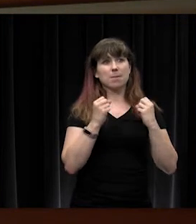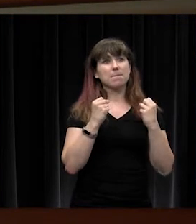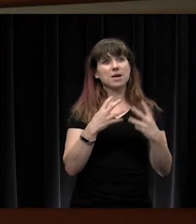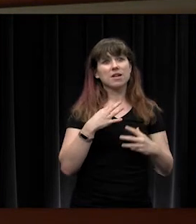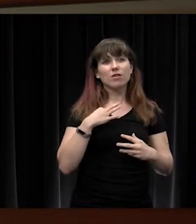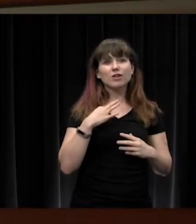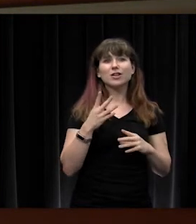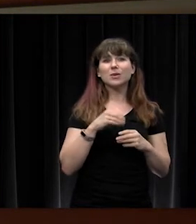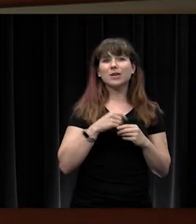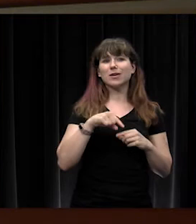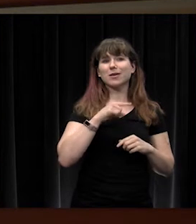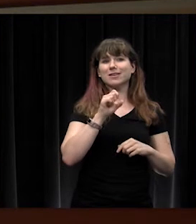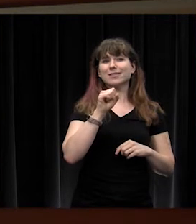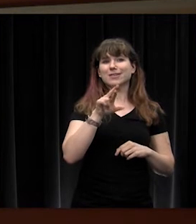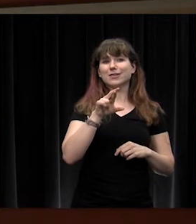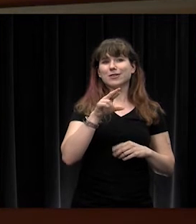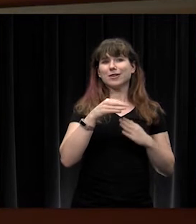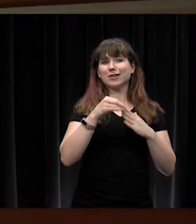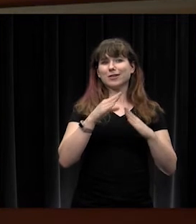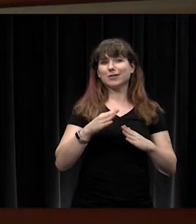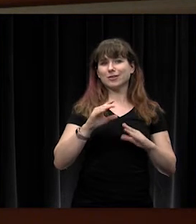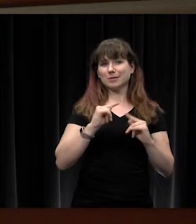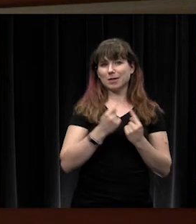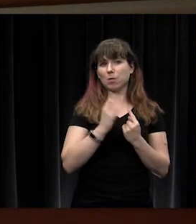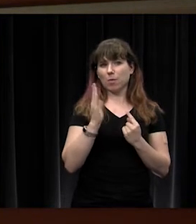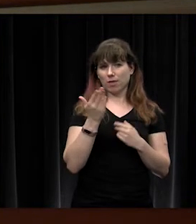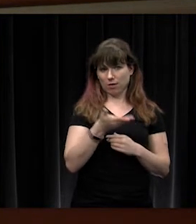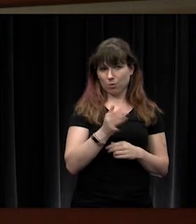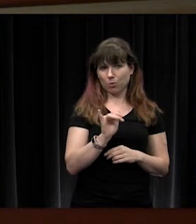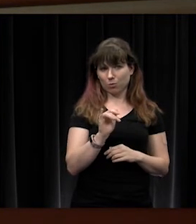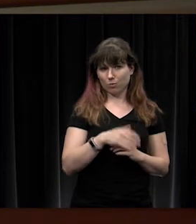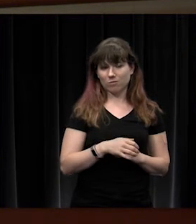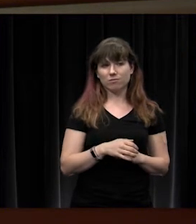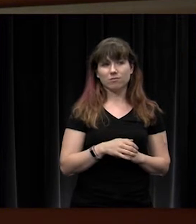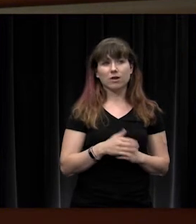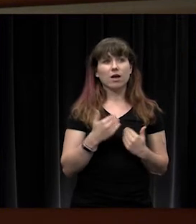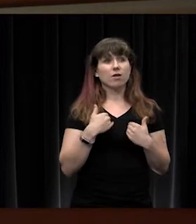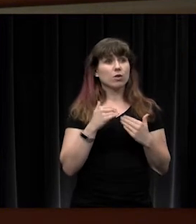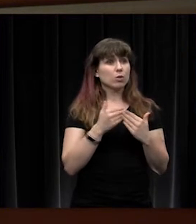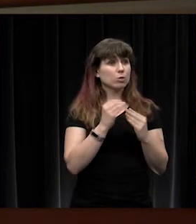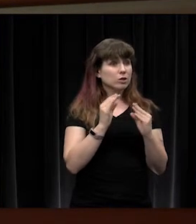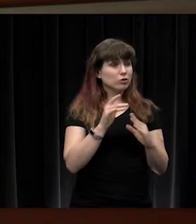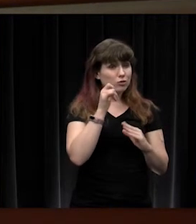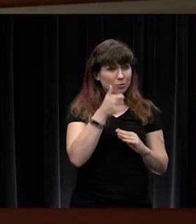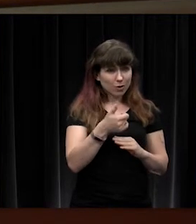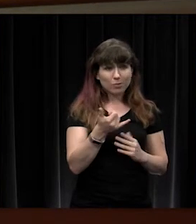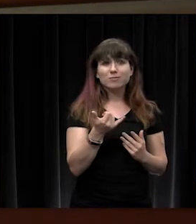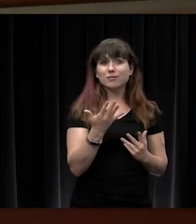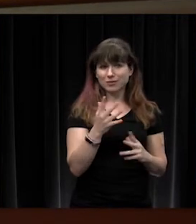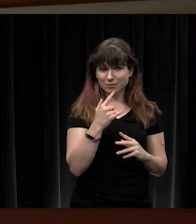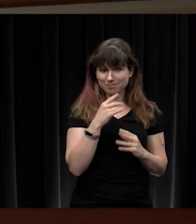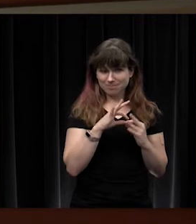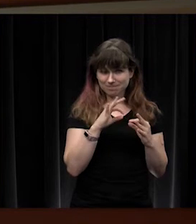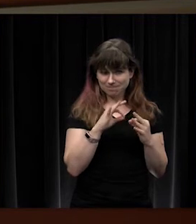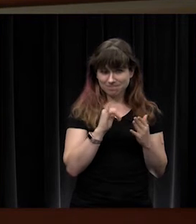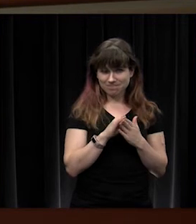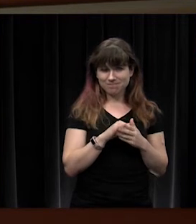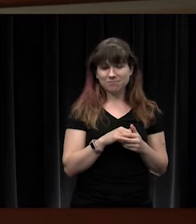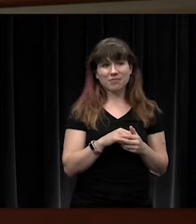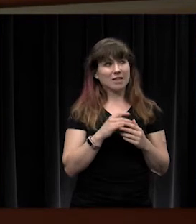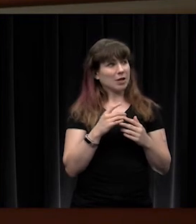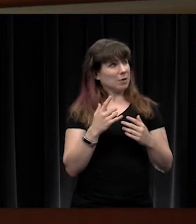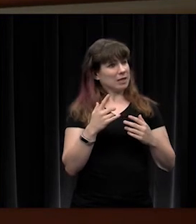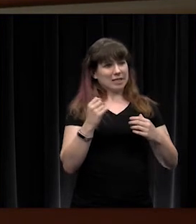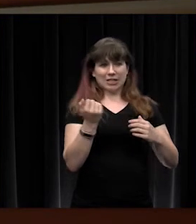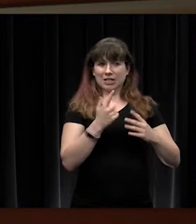senior leadership team, that will be there to help. And as we said before, we have new teachers tomorrow, so it is starting. I wanted to